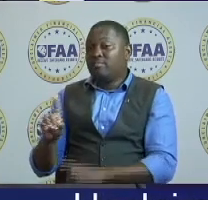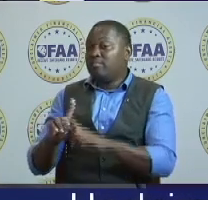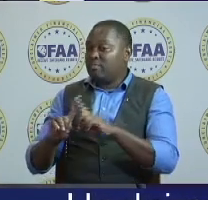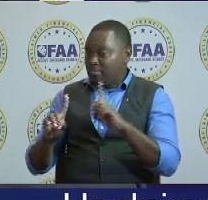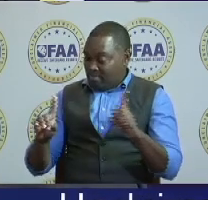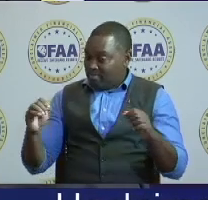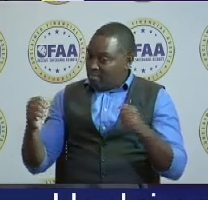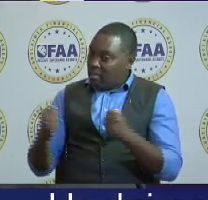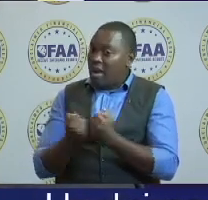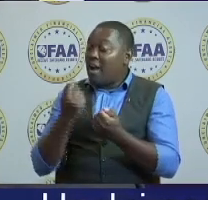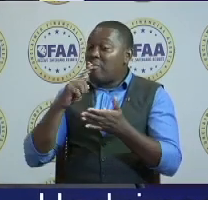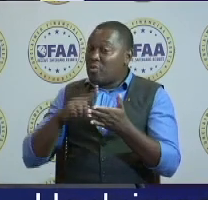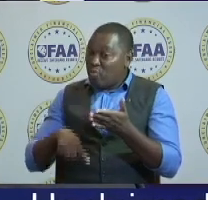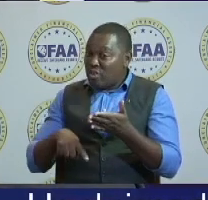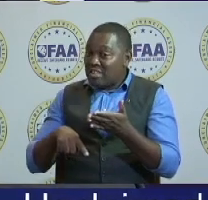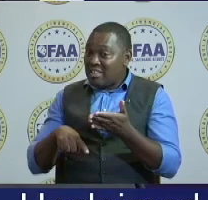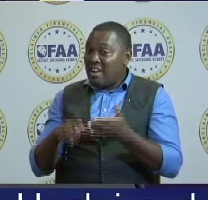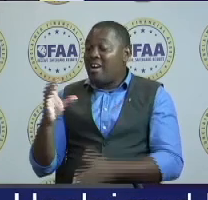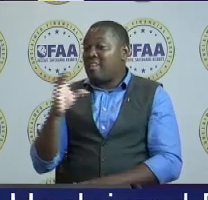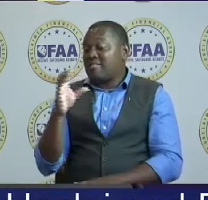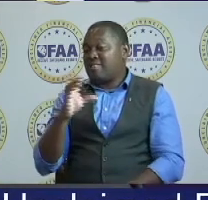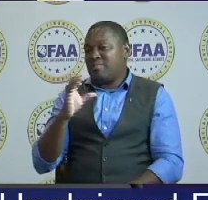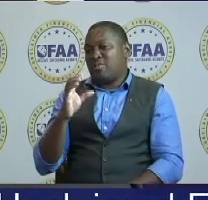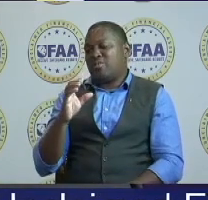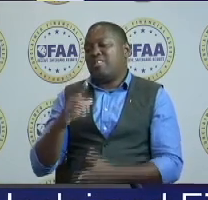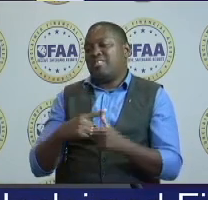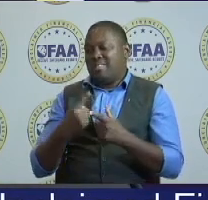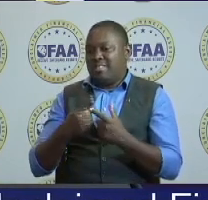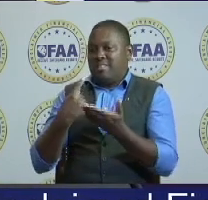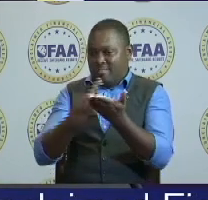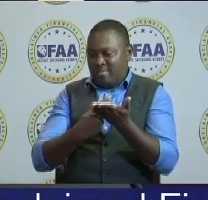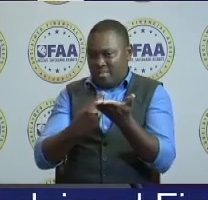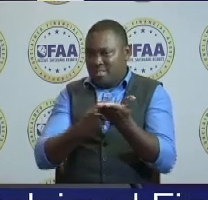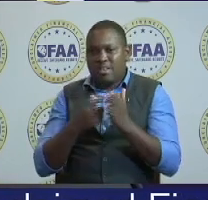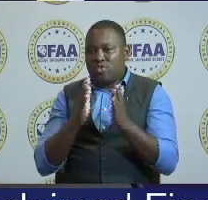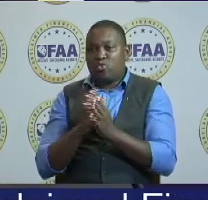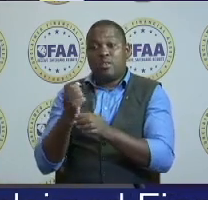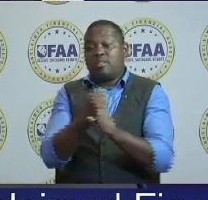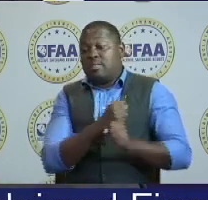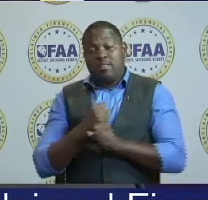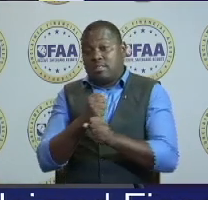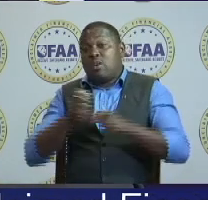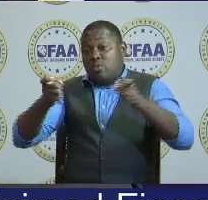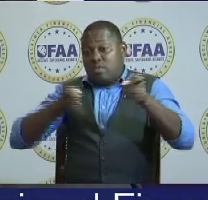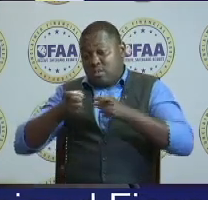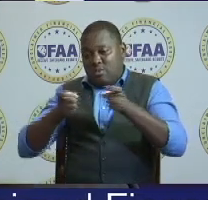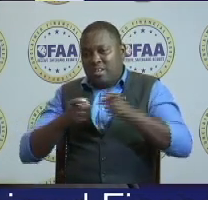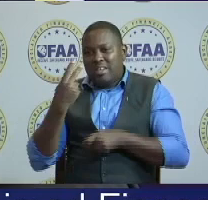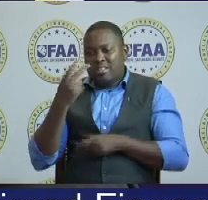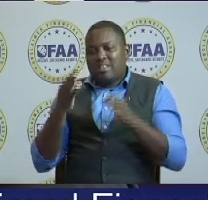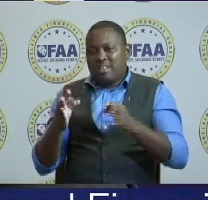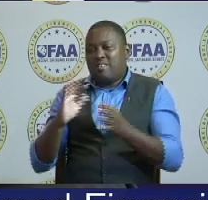has on your capital, I think now that's a discussion you need to have with your regulator, to see whether it dilutes